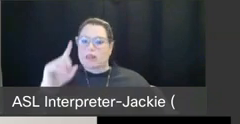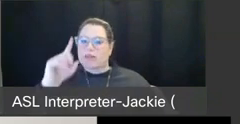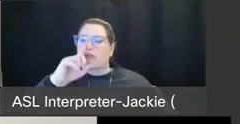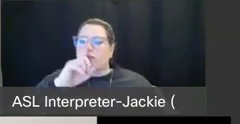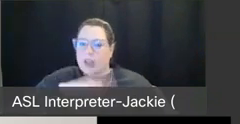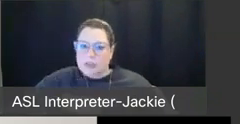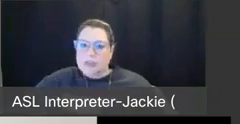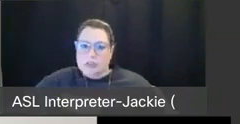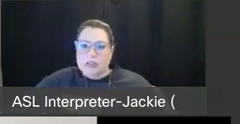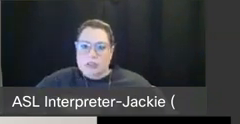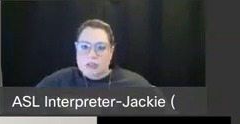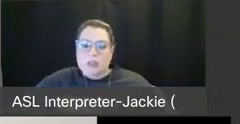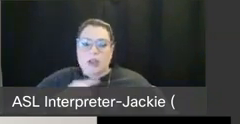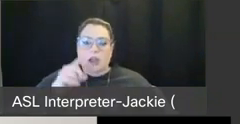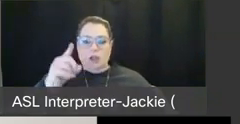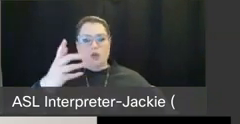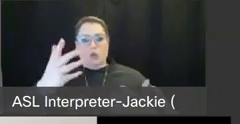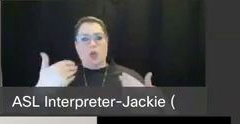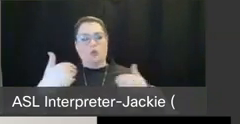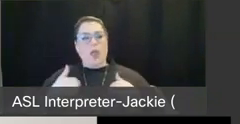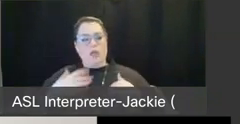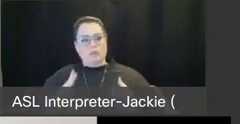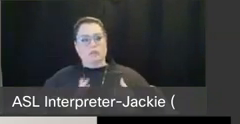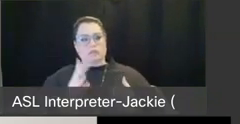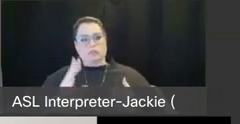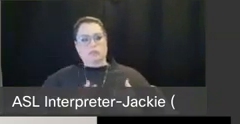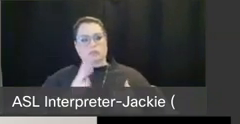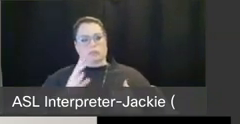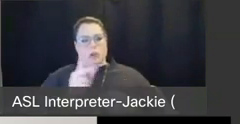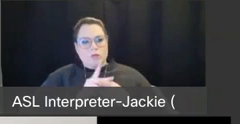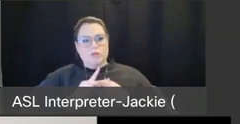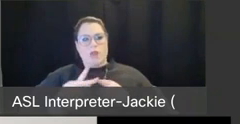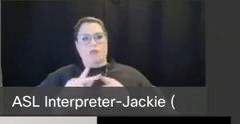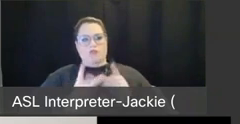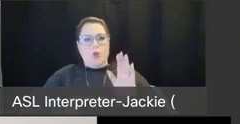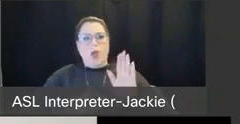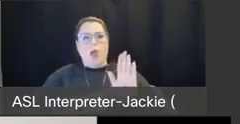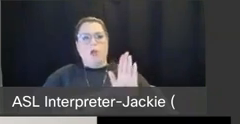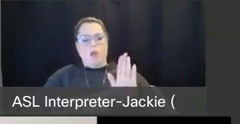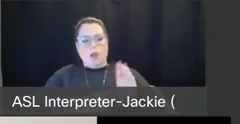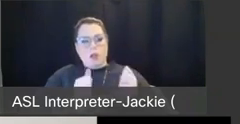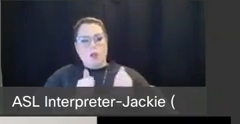you want to have a contract that is